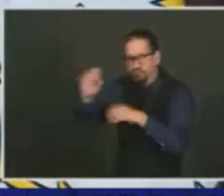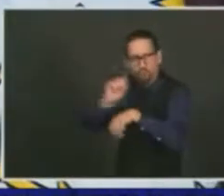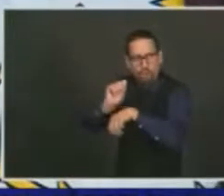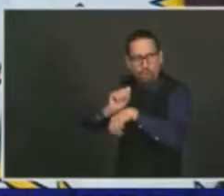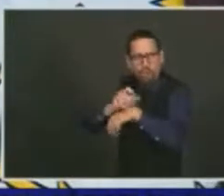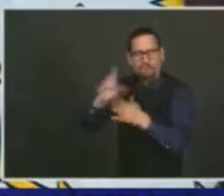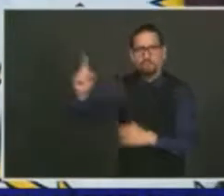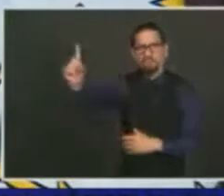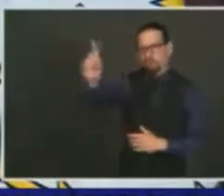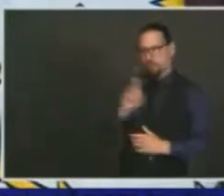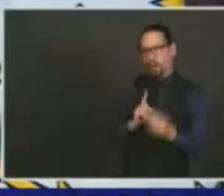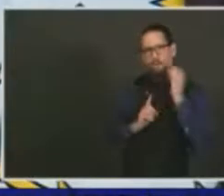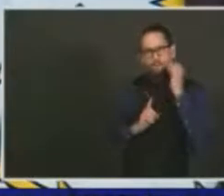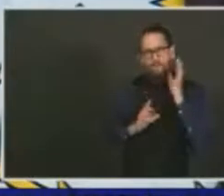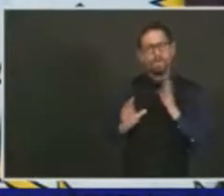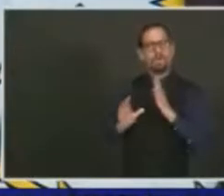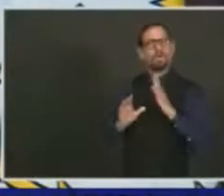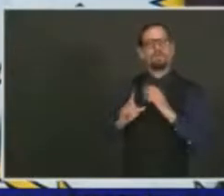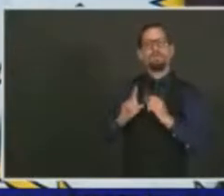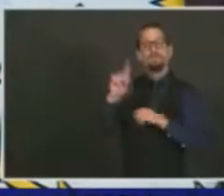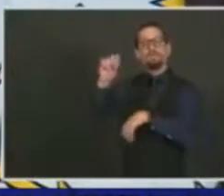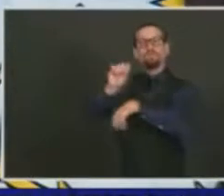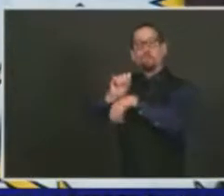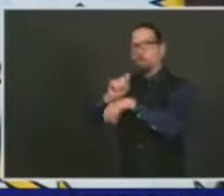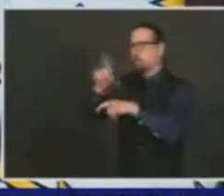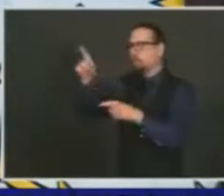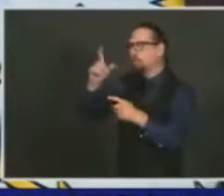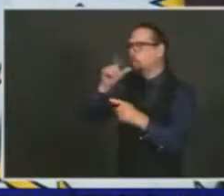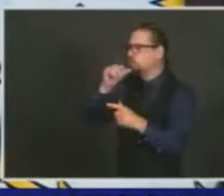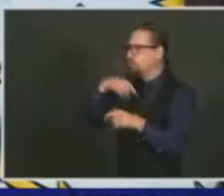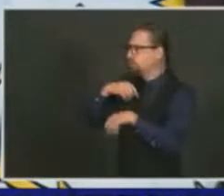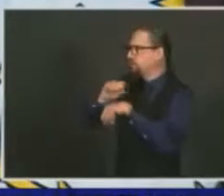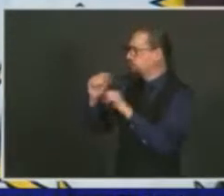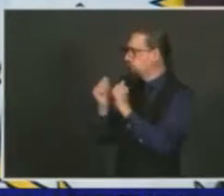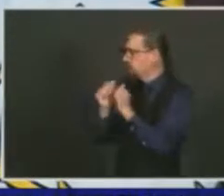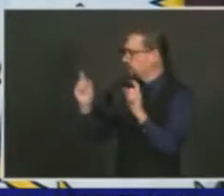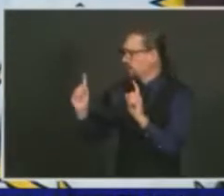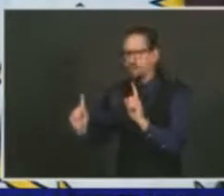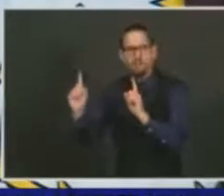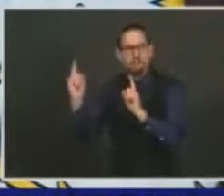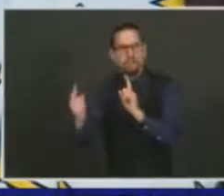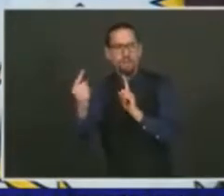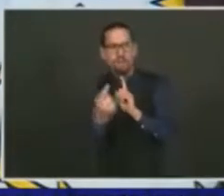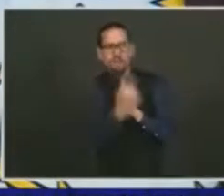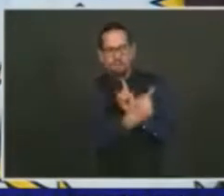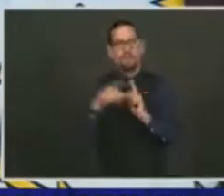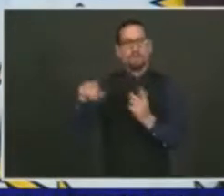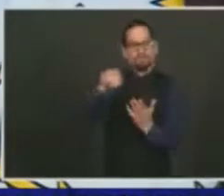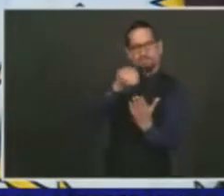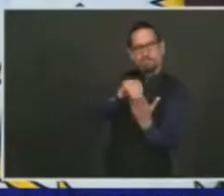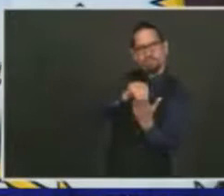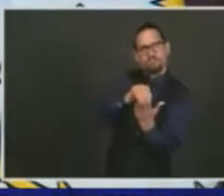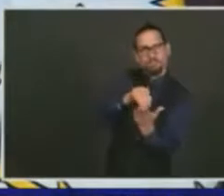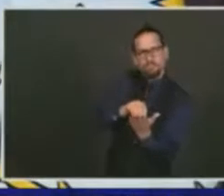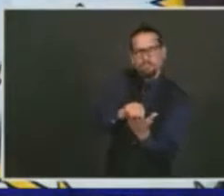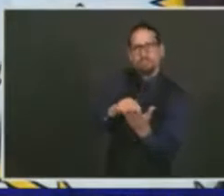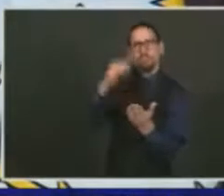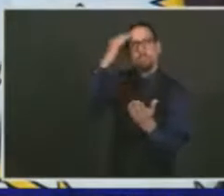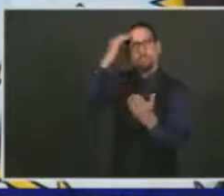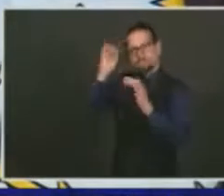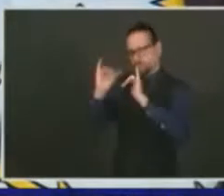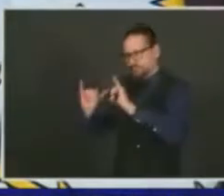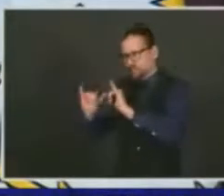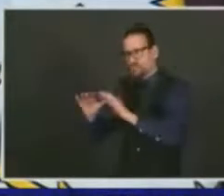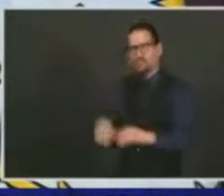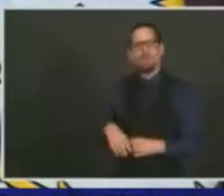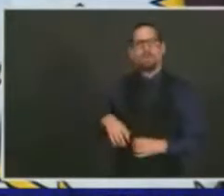Write those names down and try very hard to stay within that closed circle. So what are